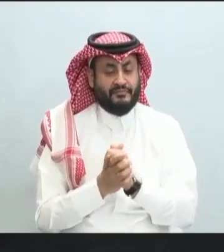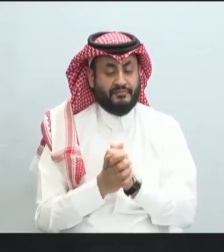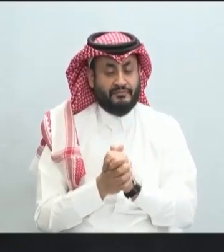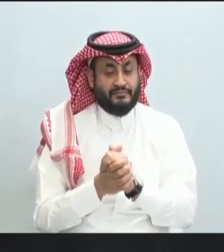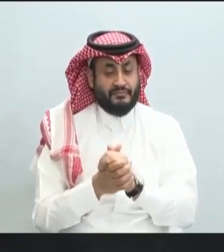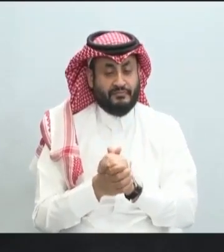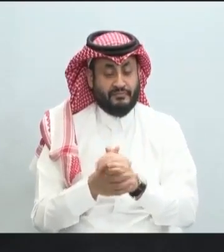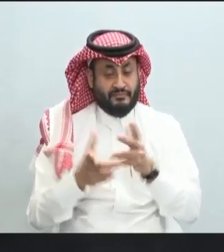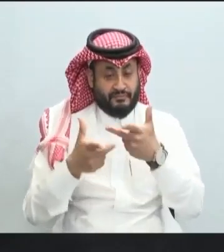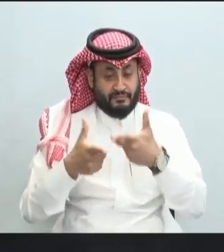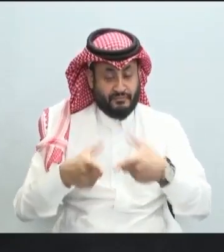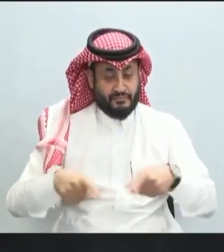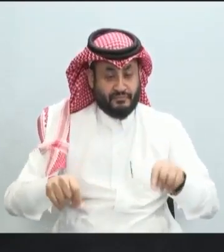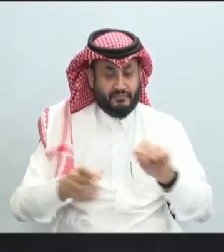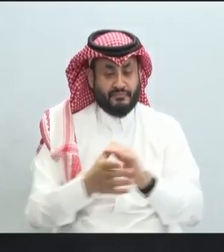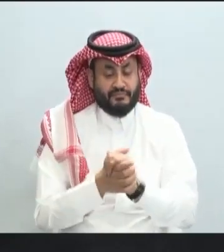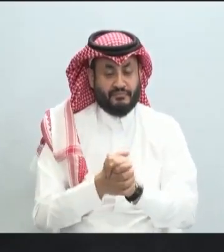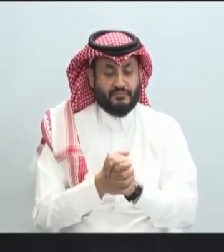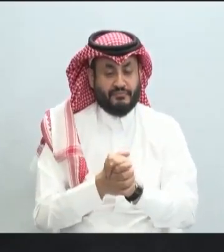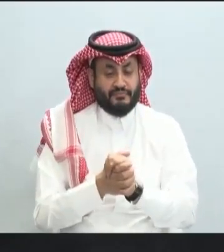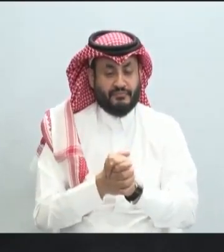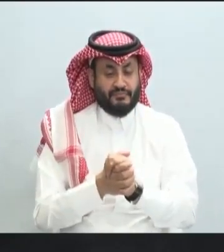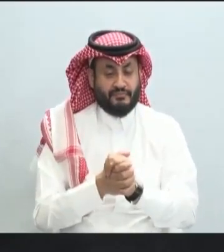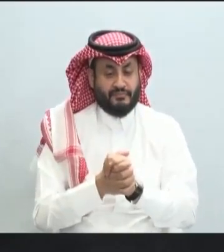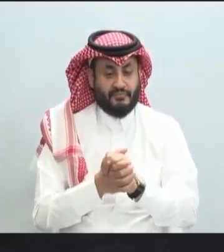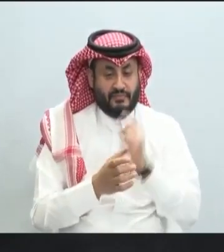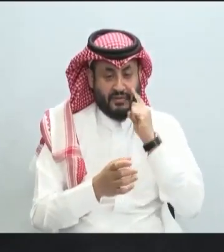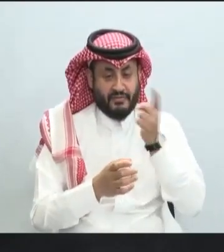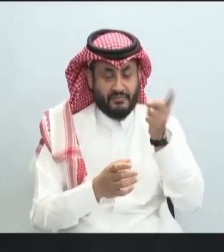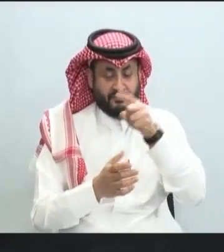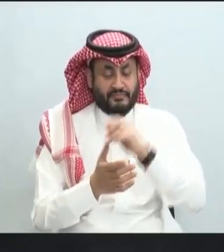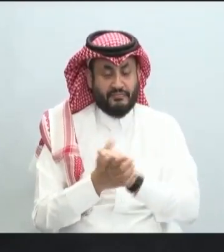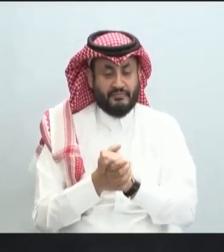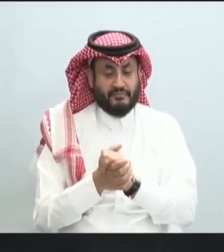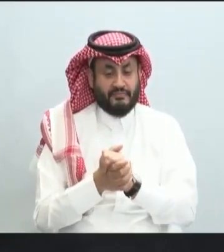So now we have reached the end of our lesson. Thank you for watching, and I'll see you next time.